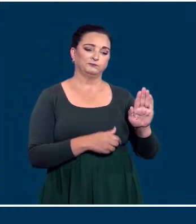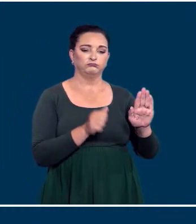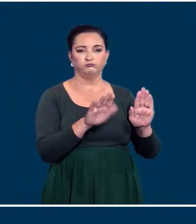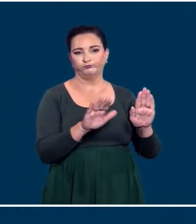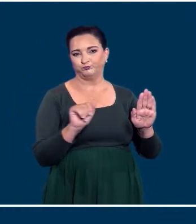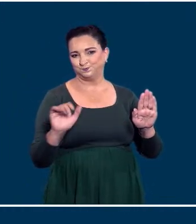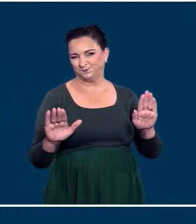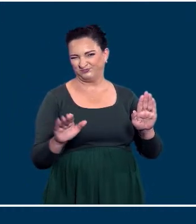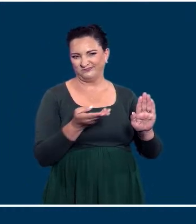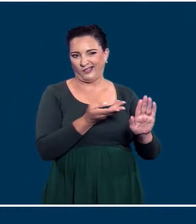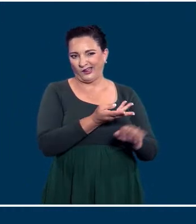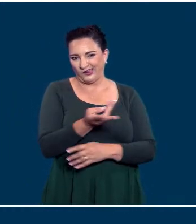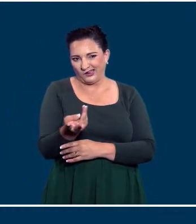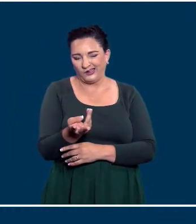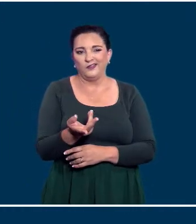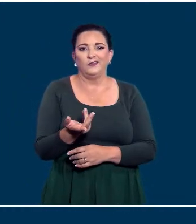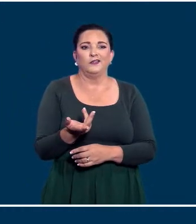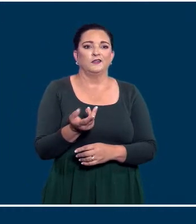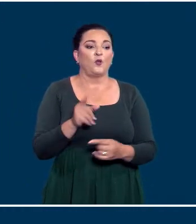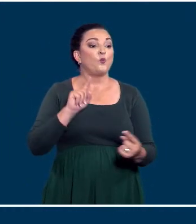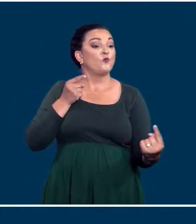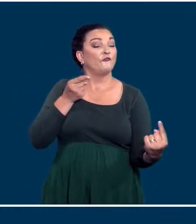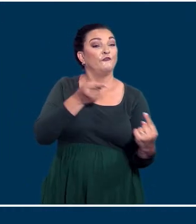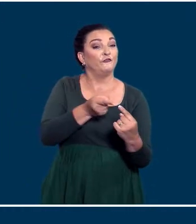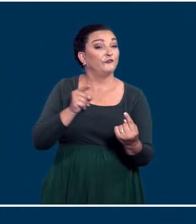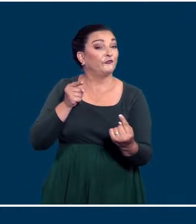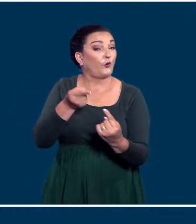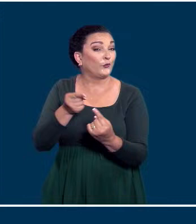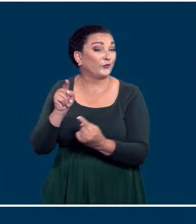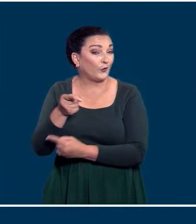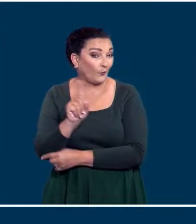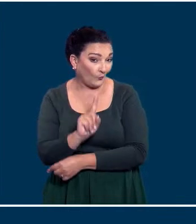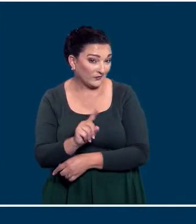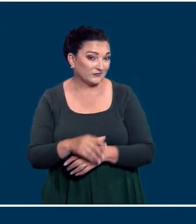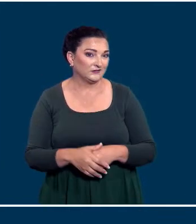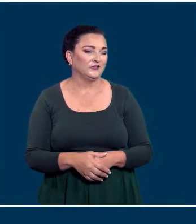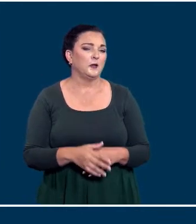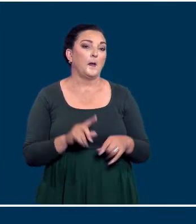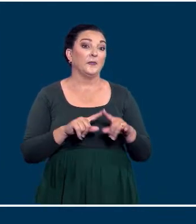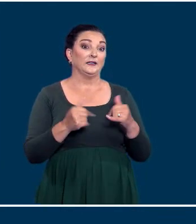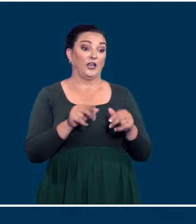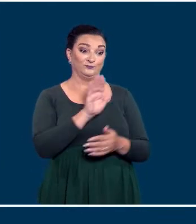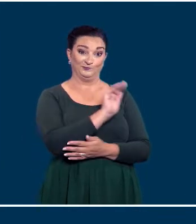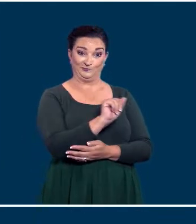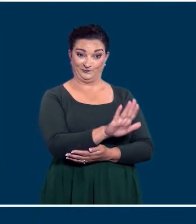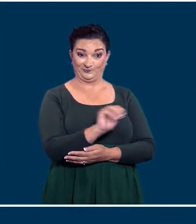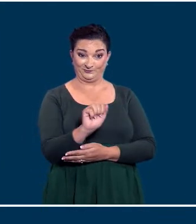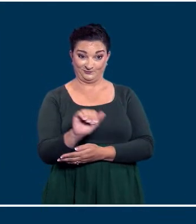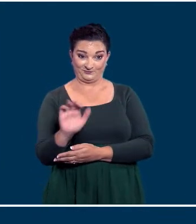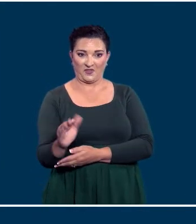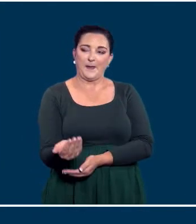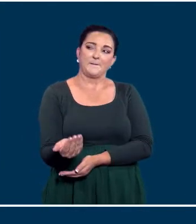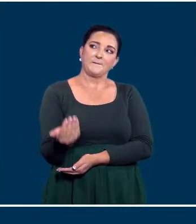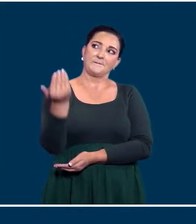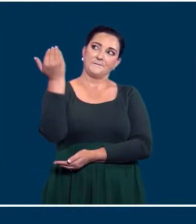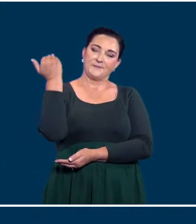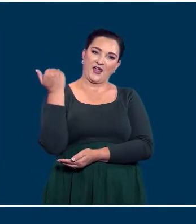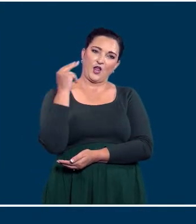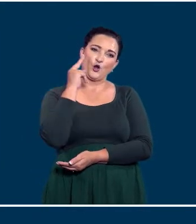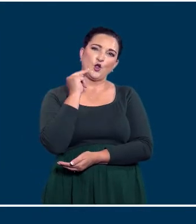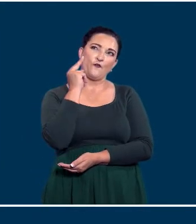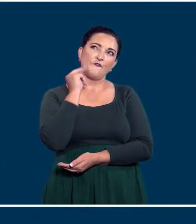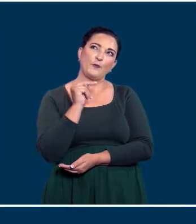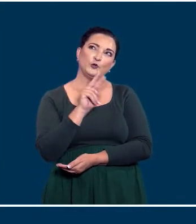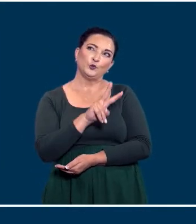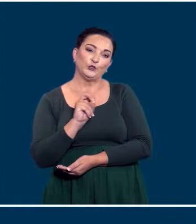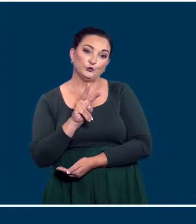and kind of what the punchline for them has actually looked like going back in time. So in the November 24